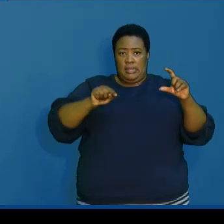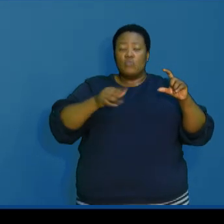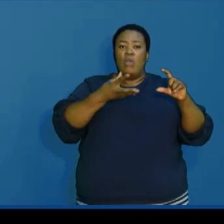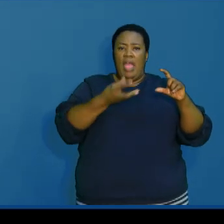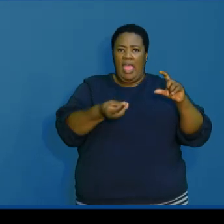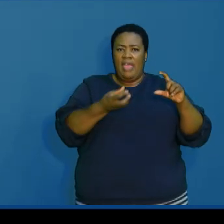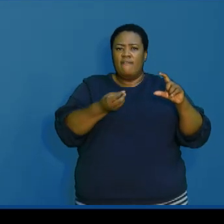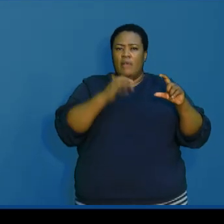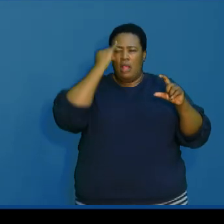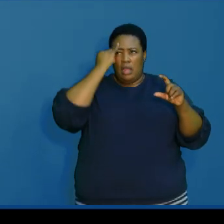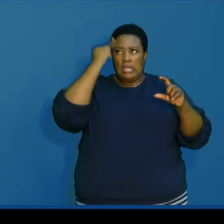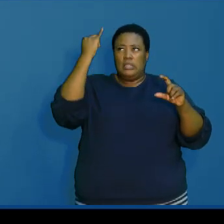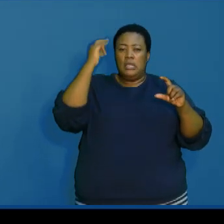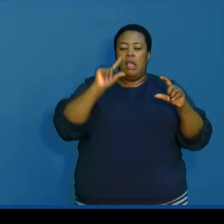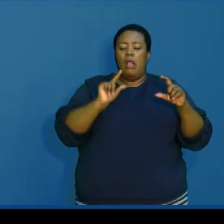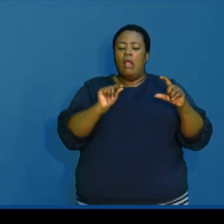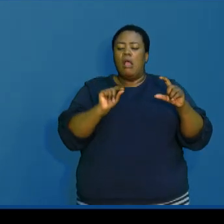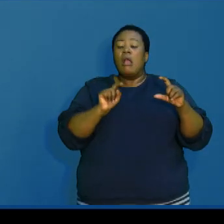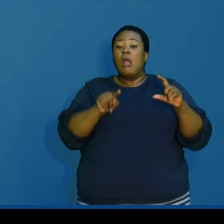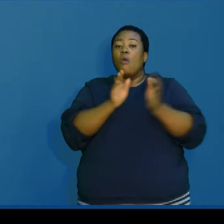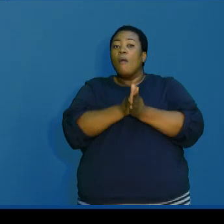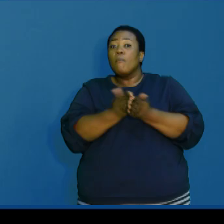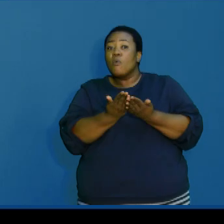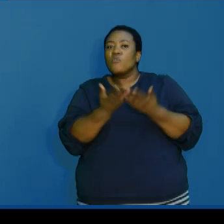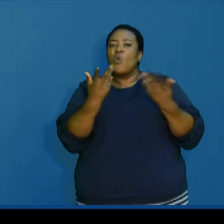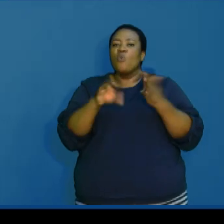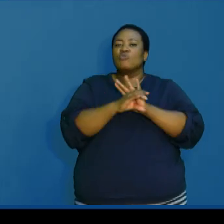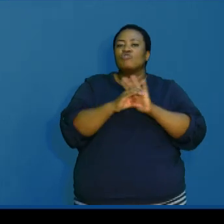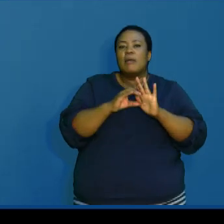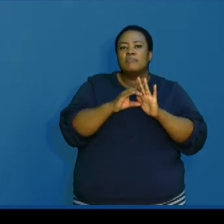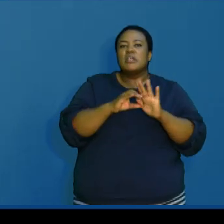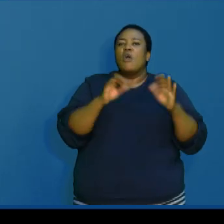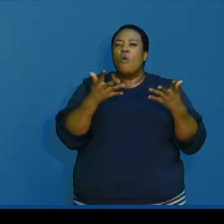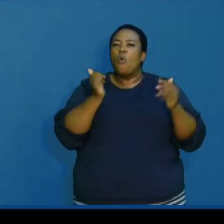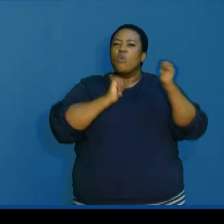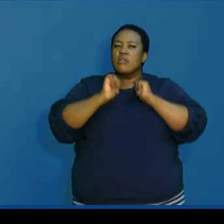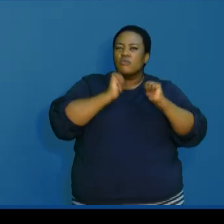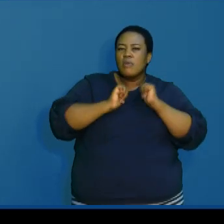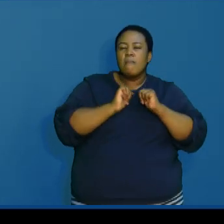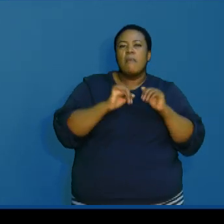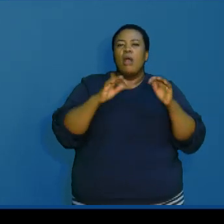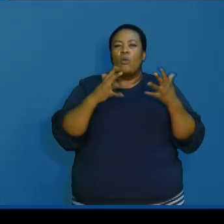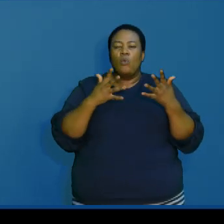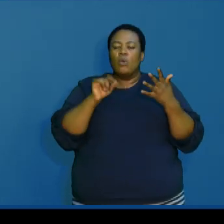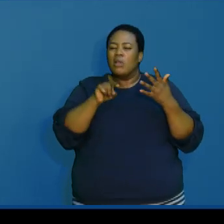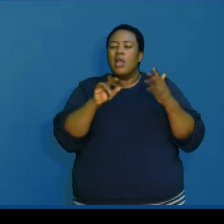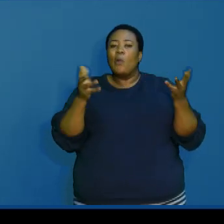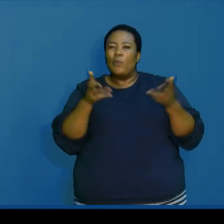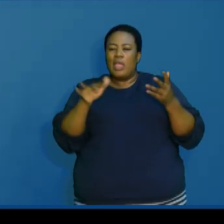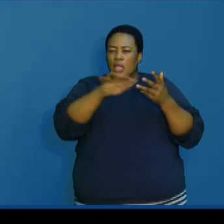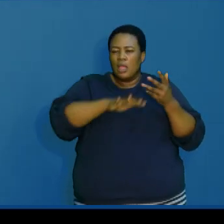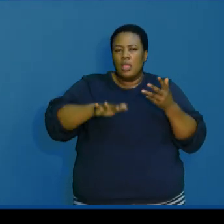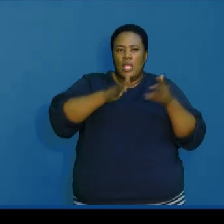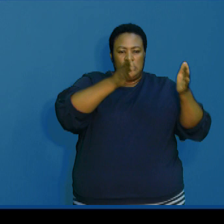clues as to the book or the chapter or the act or the scene where this